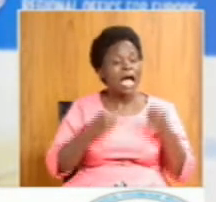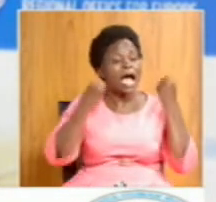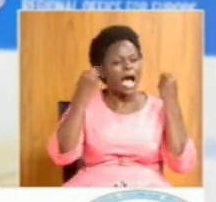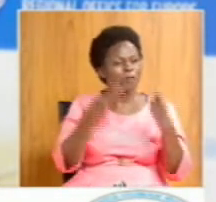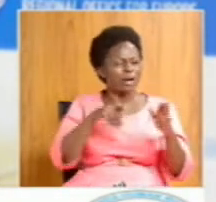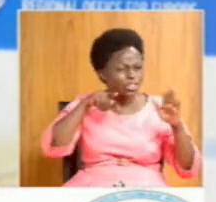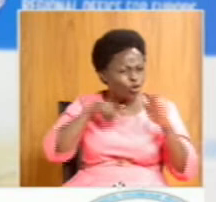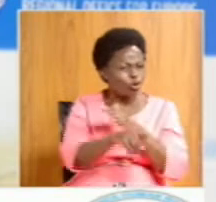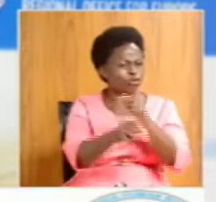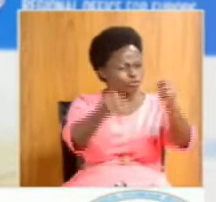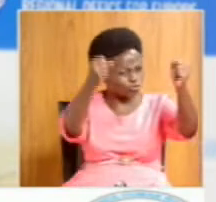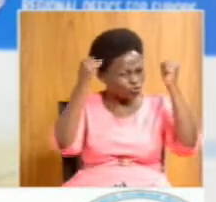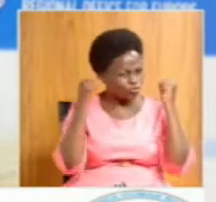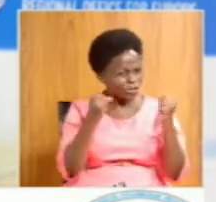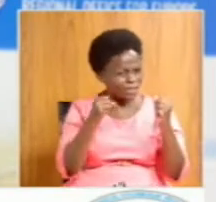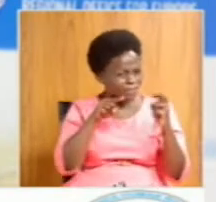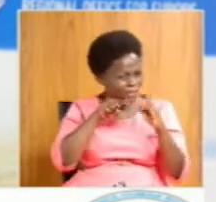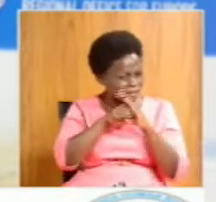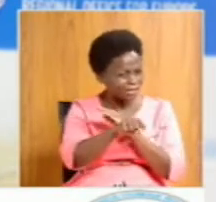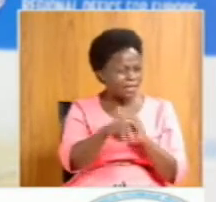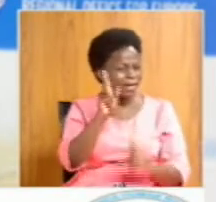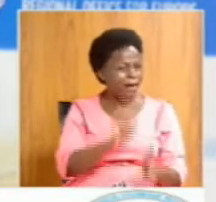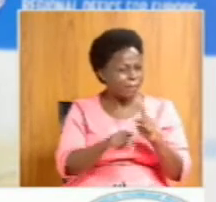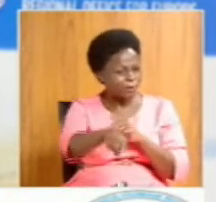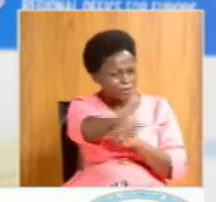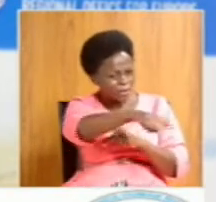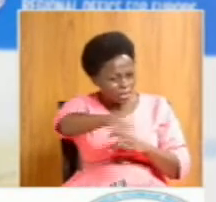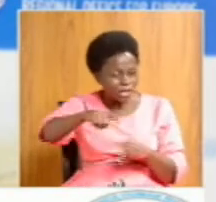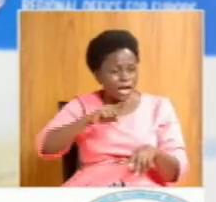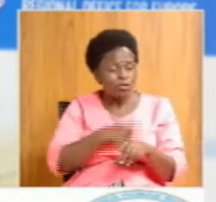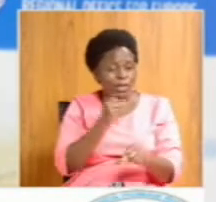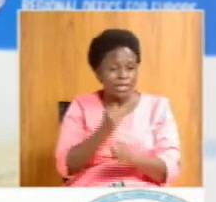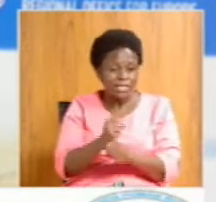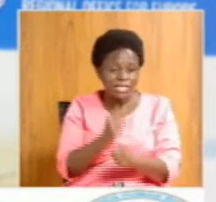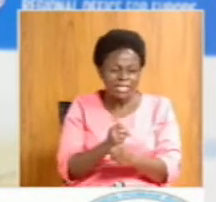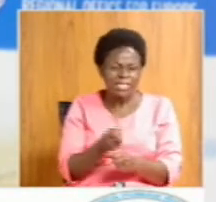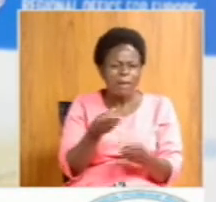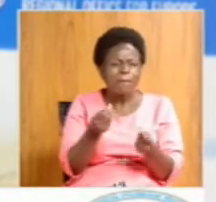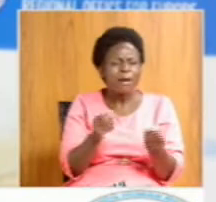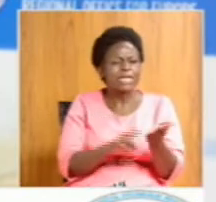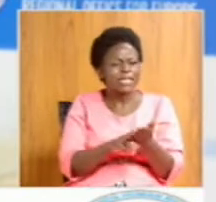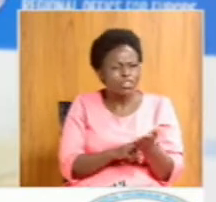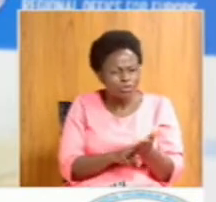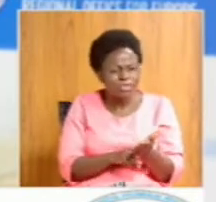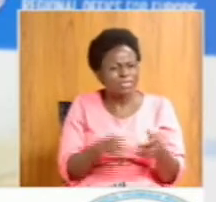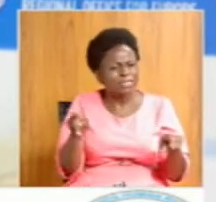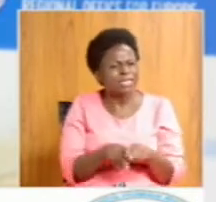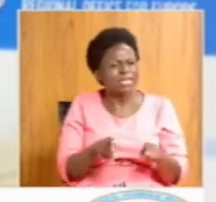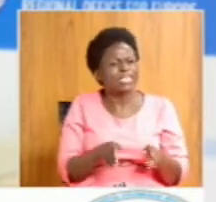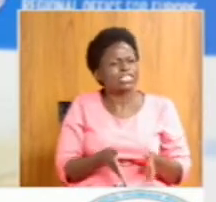goes to strengthening our public health system and when it does is the money used as it should